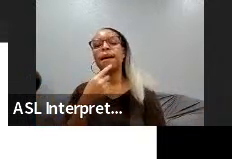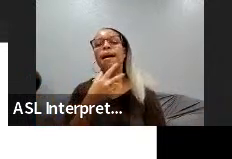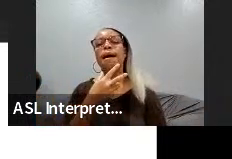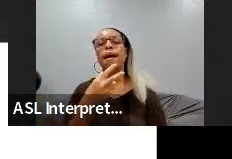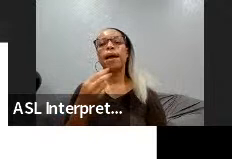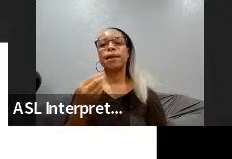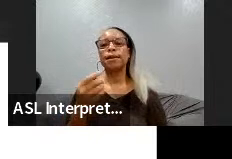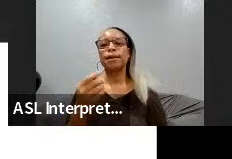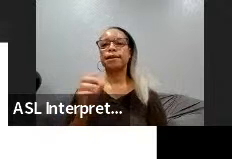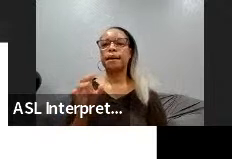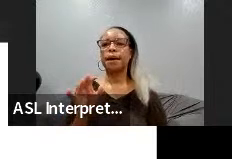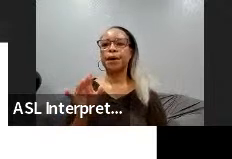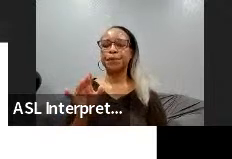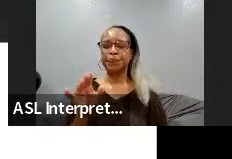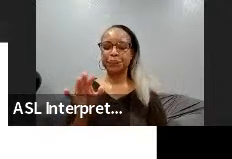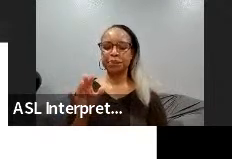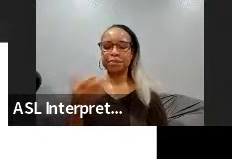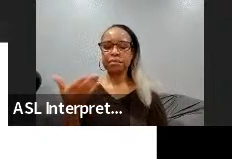I